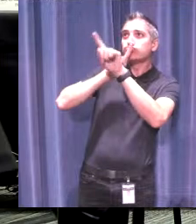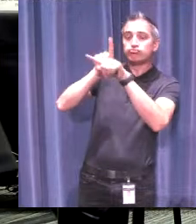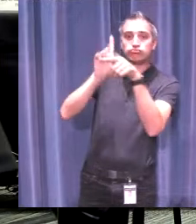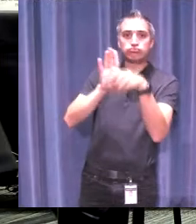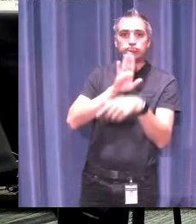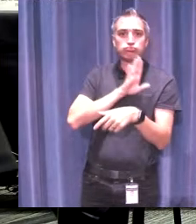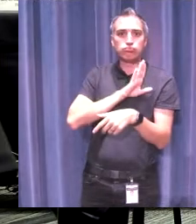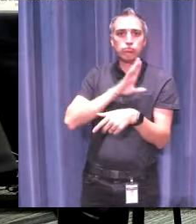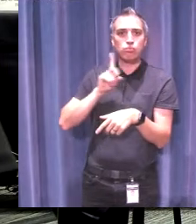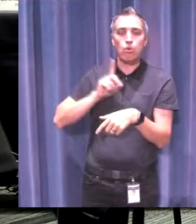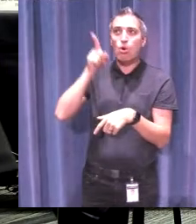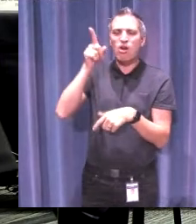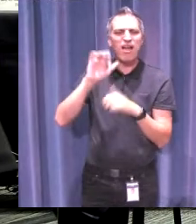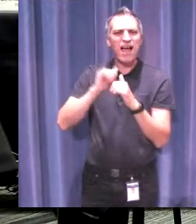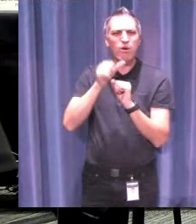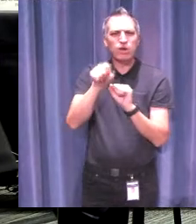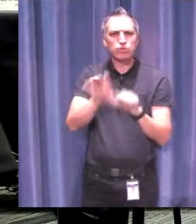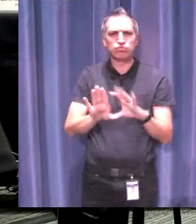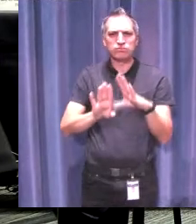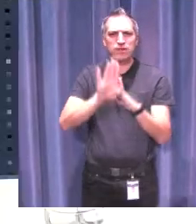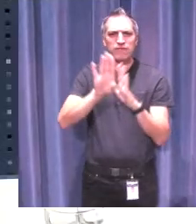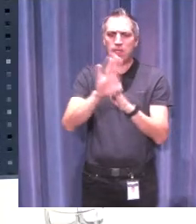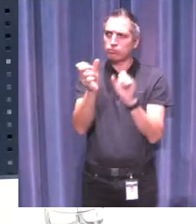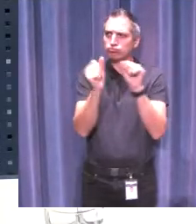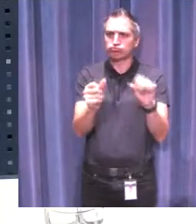working relationships with the Board of Trustees?